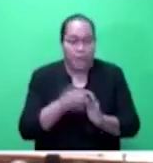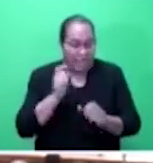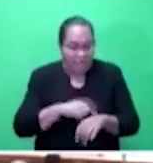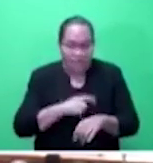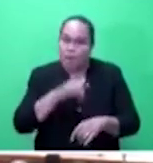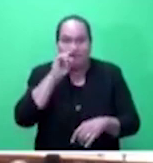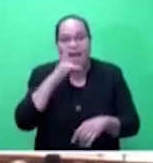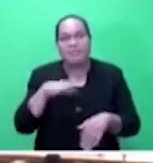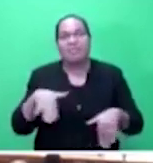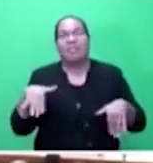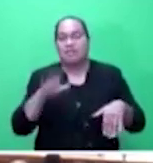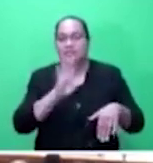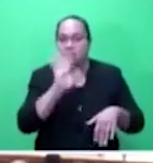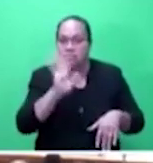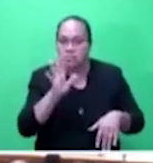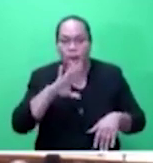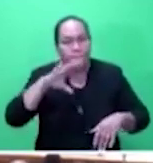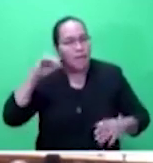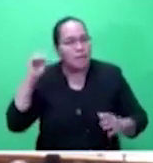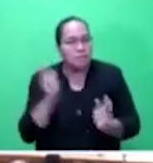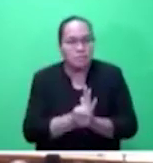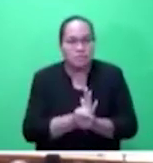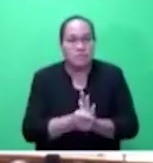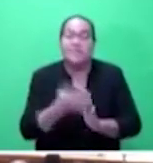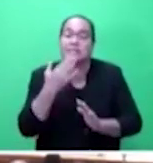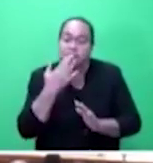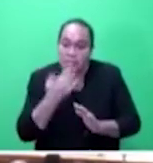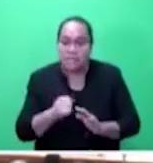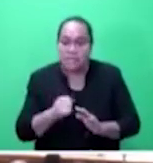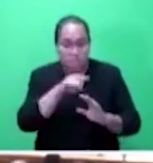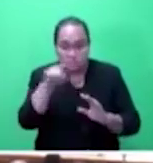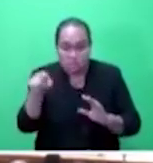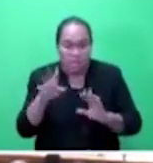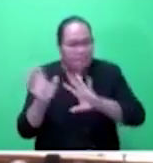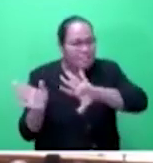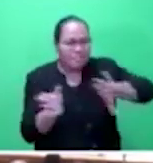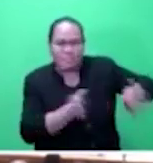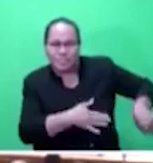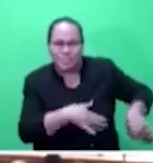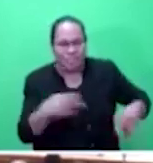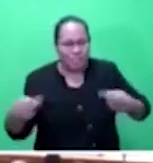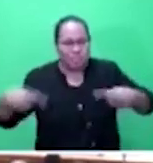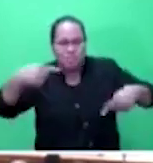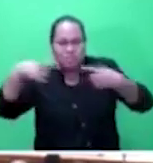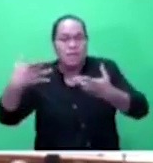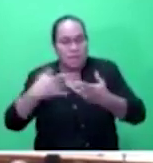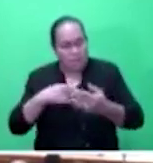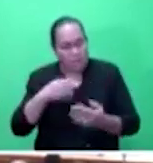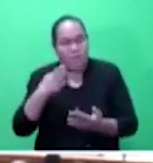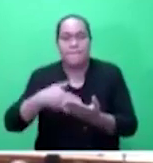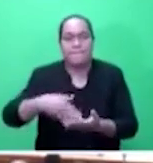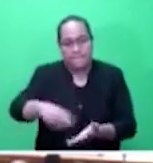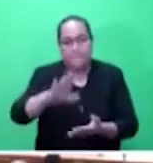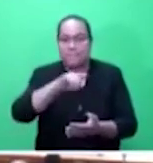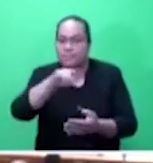to spare. Let's for once cast petty partisanship aside, come together and pass this budget with a